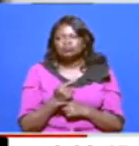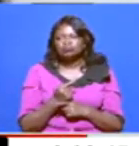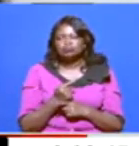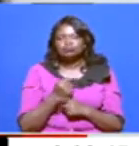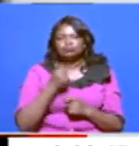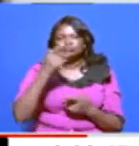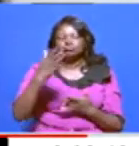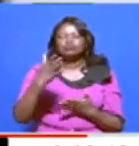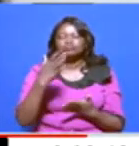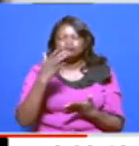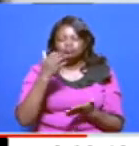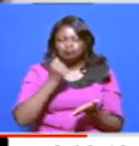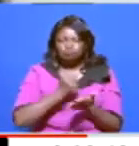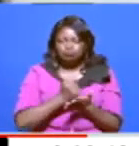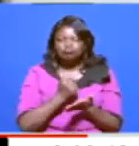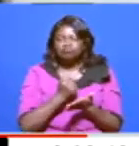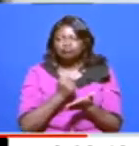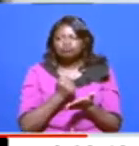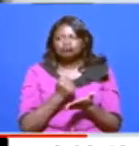especially